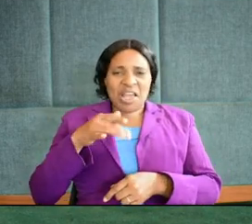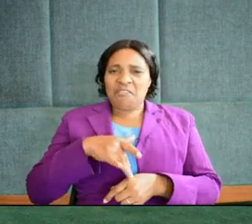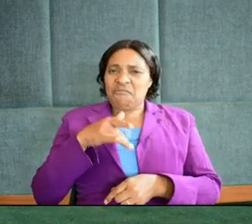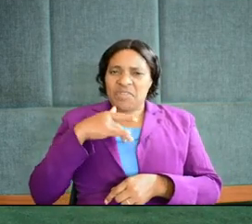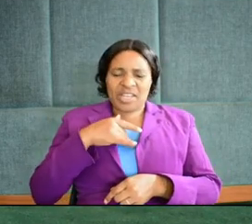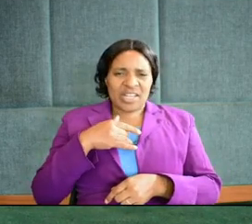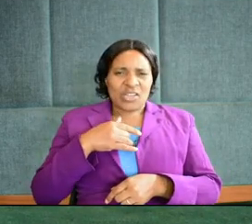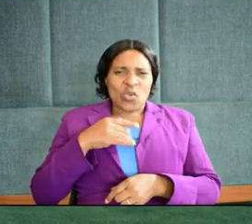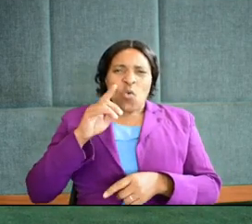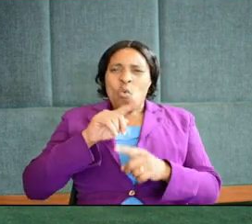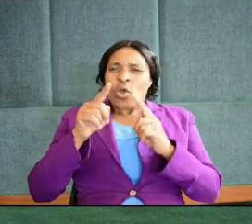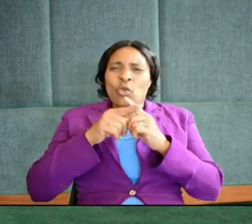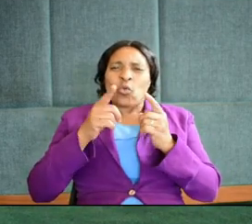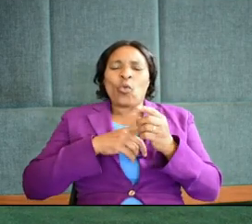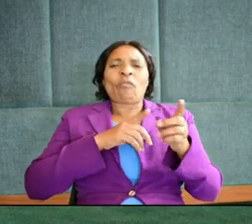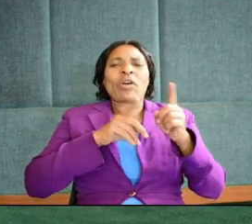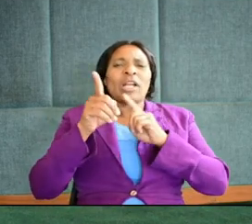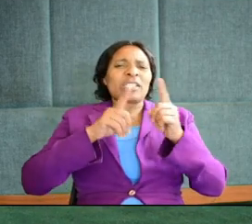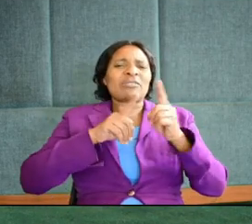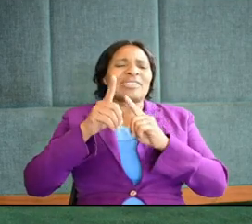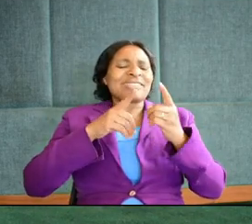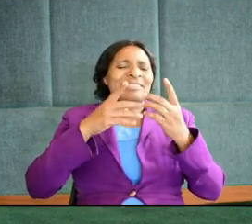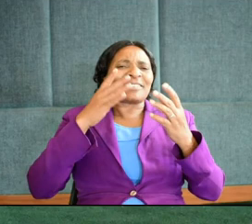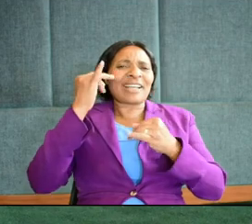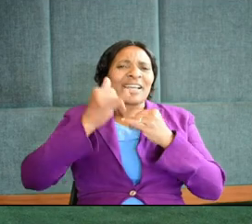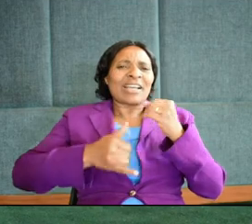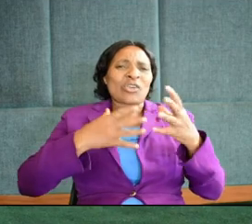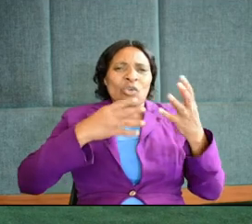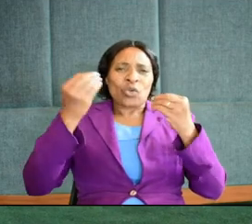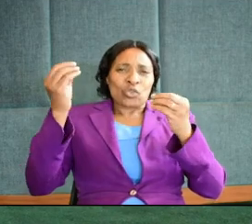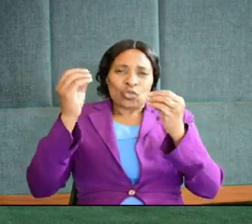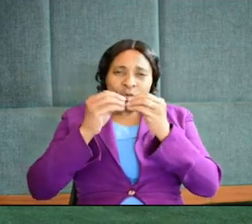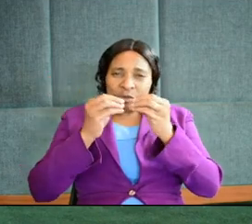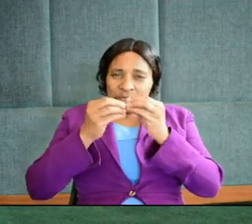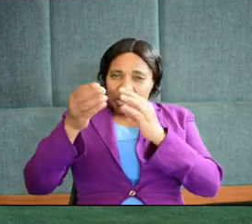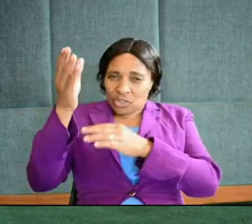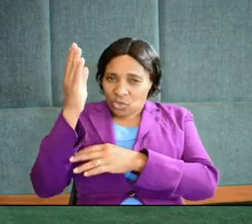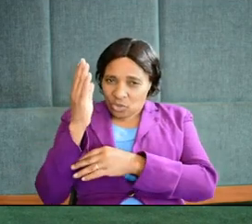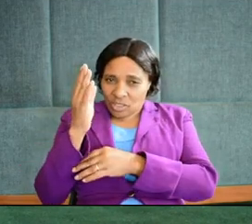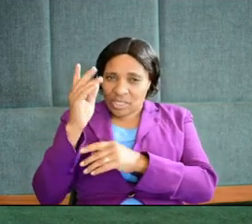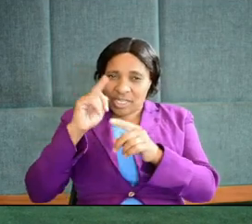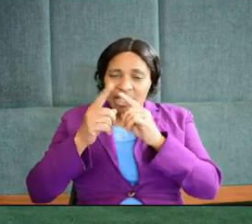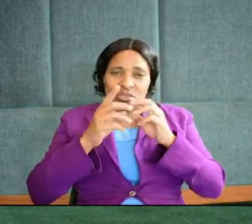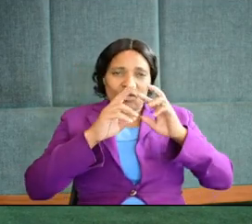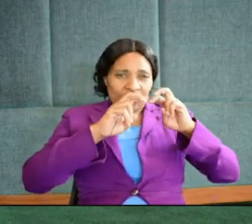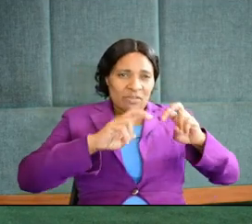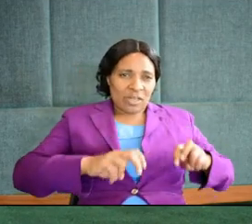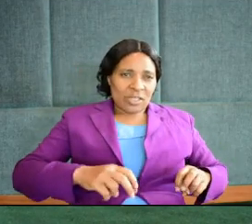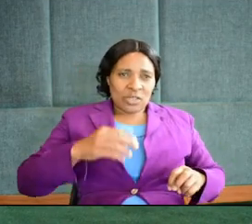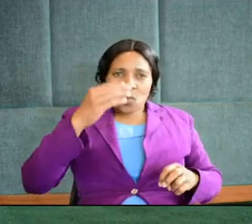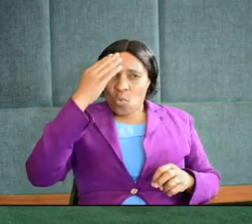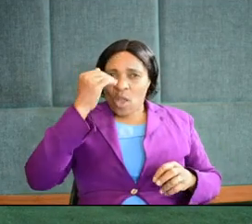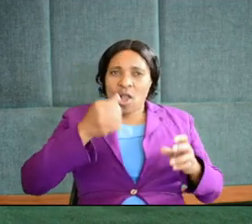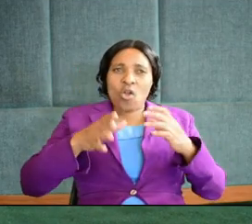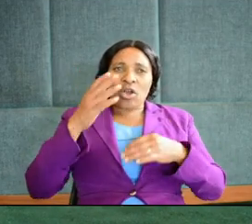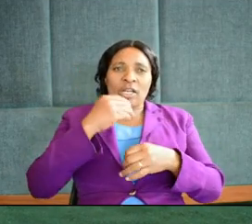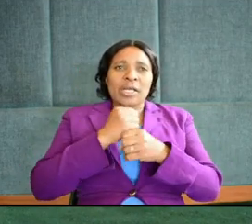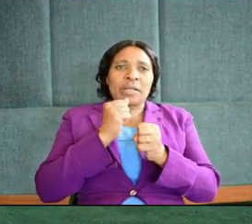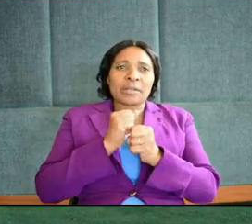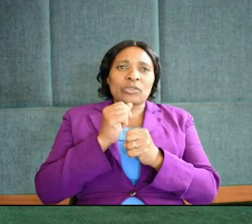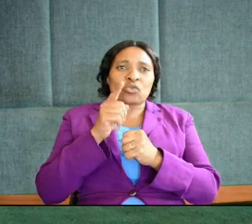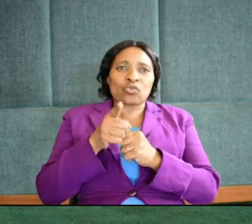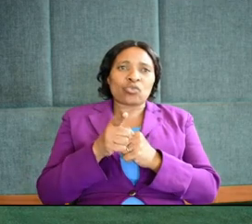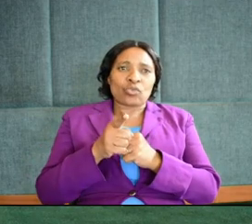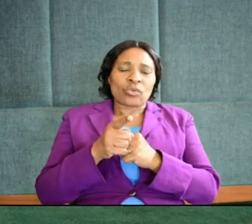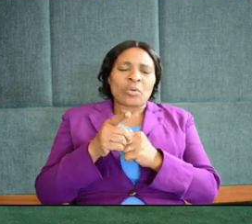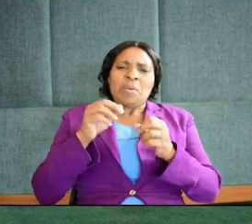for a pilgrimage, the end goal is to meet God and to discover why God created you. I